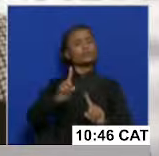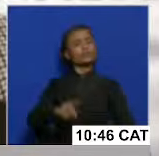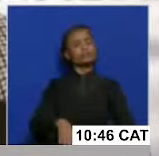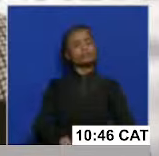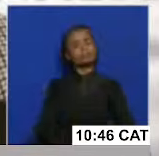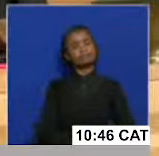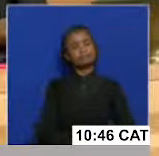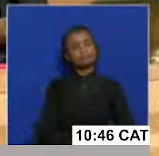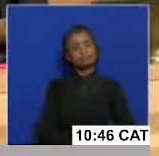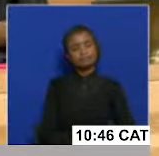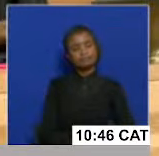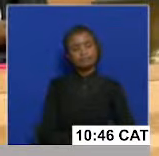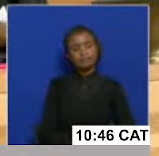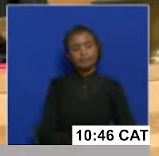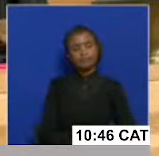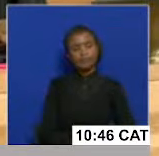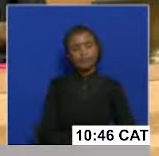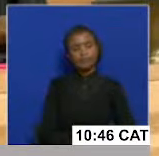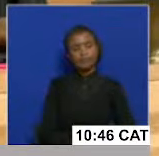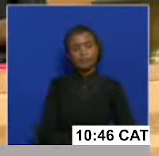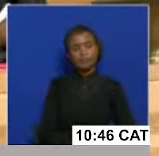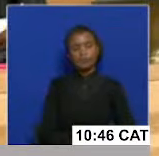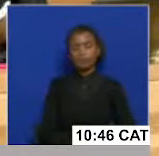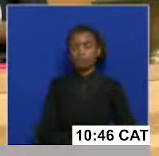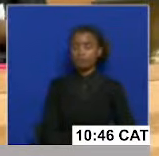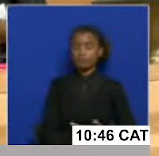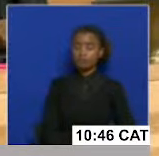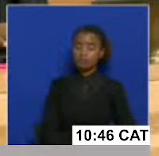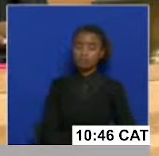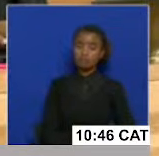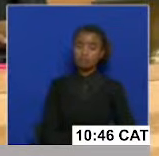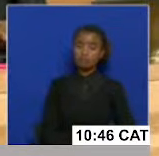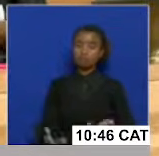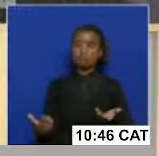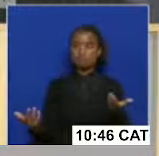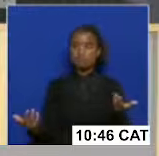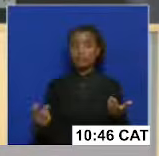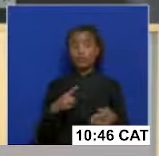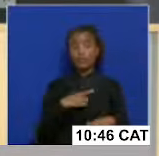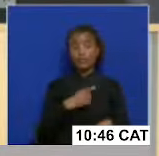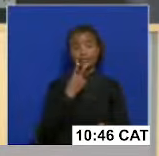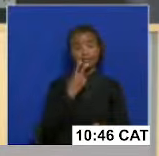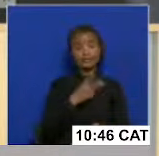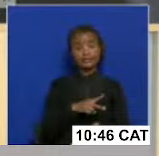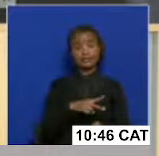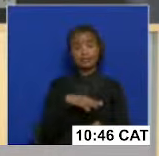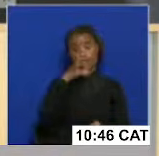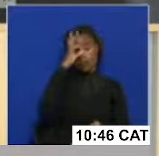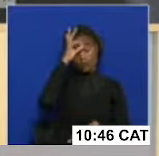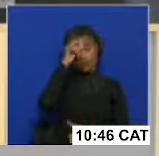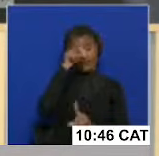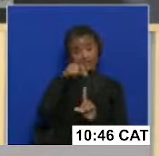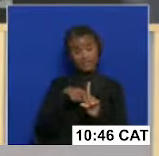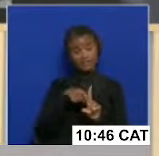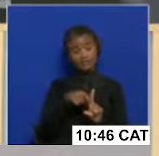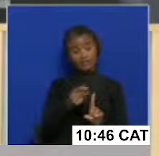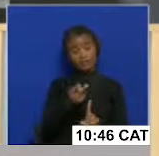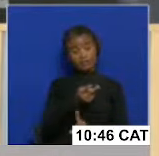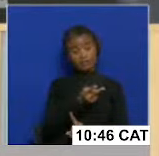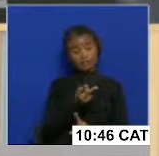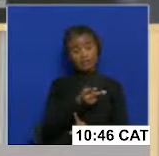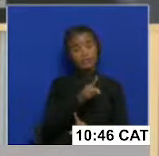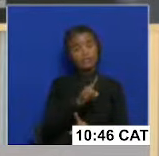So, since the officers were in uniform, so it was just for the part of him